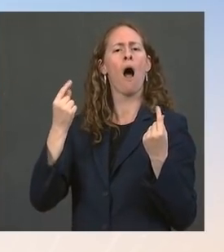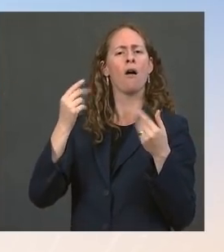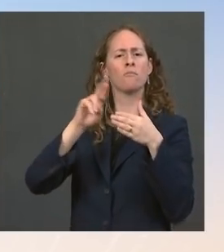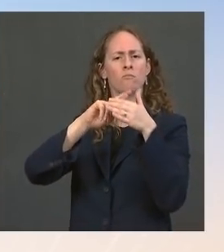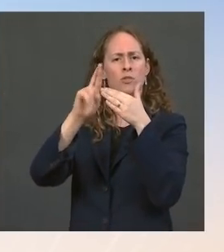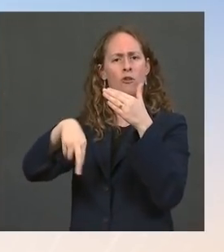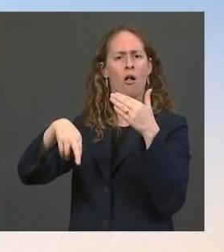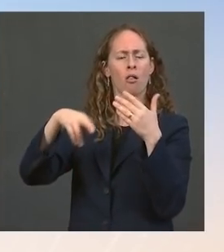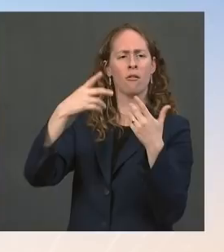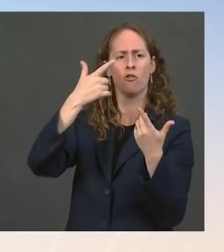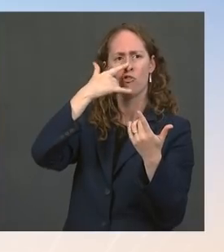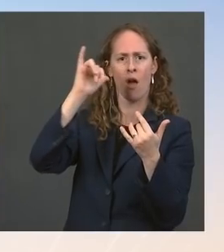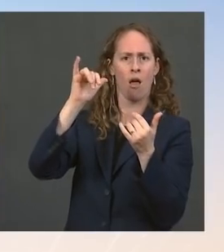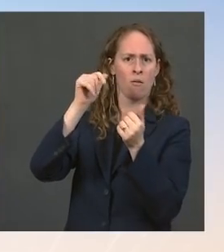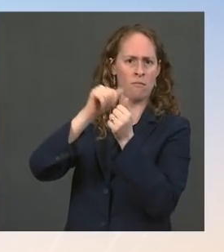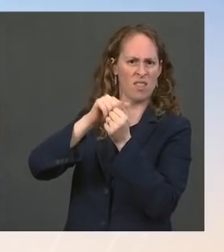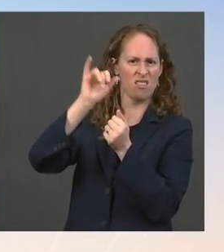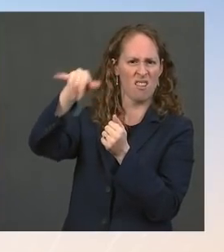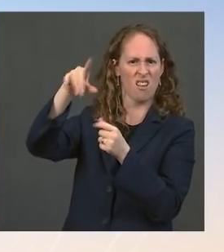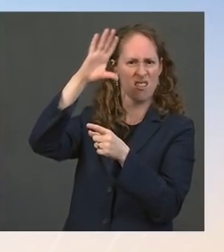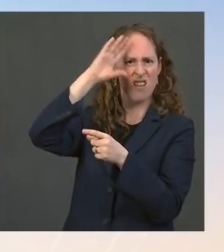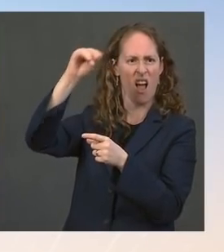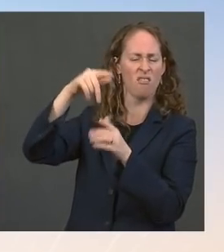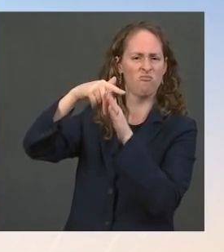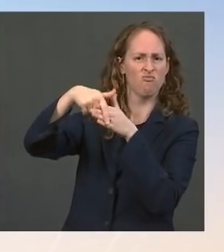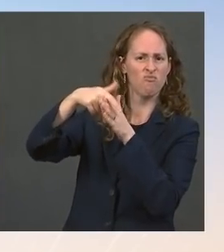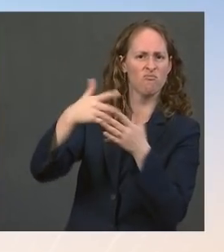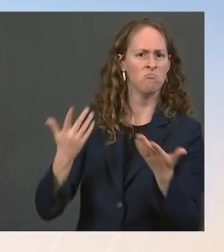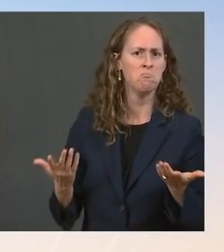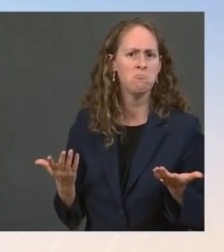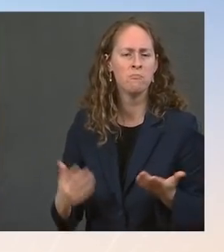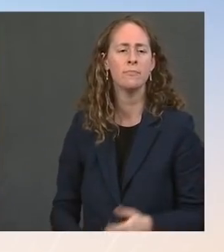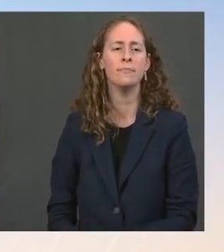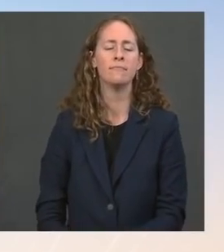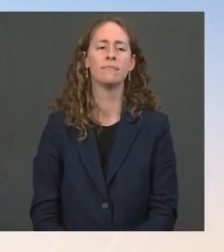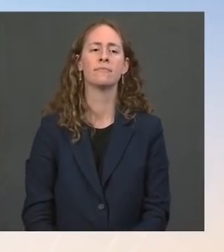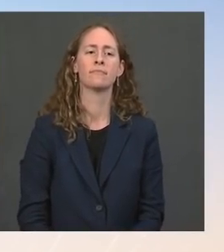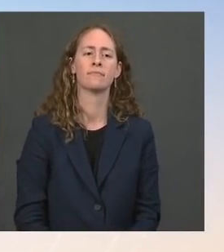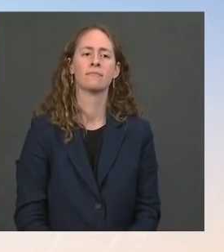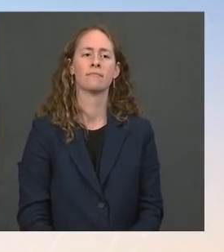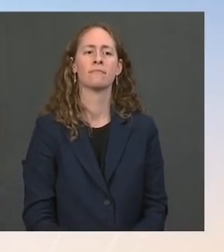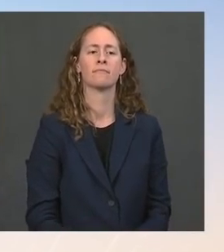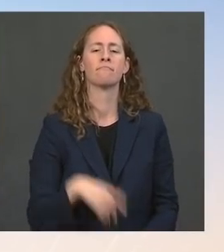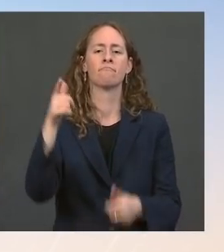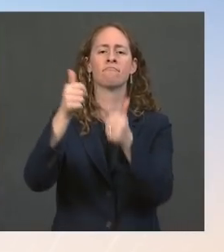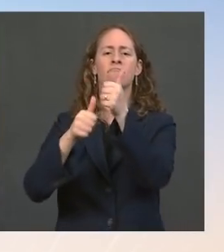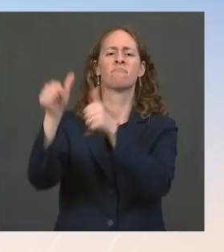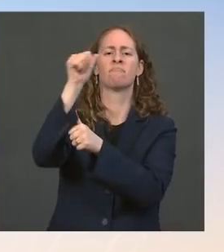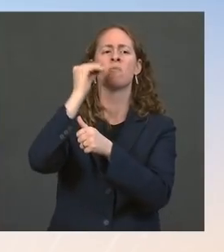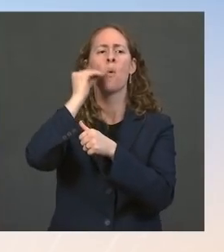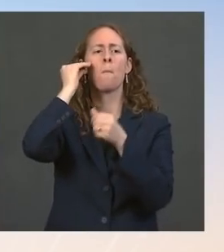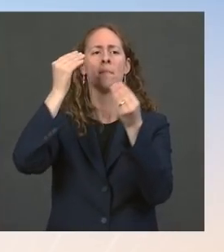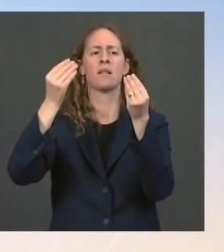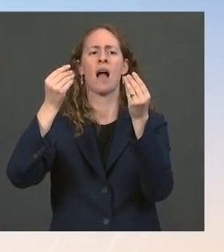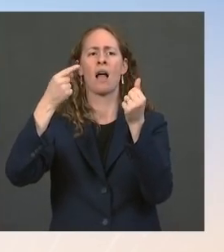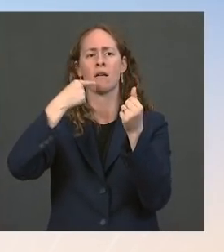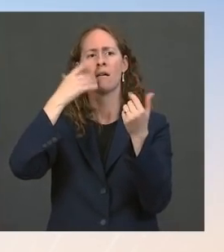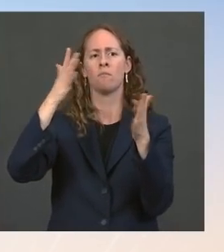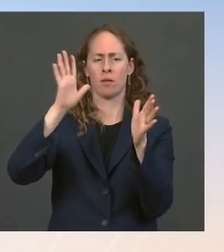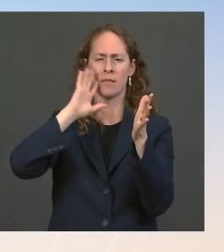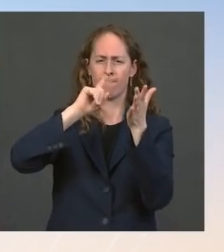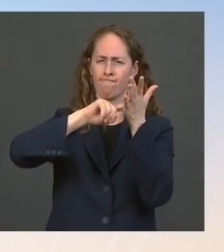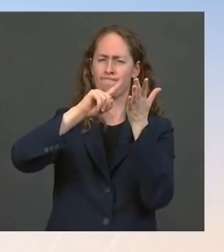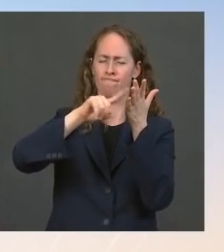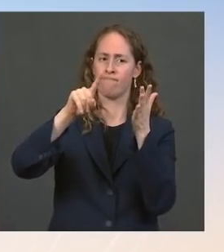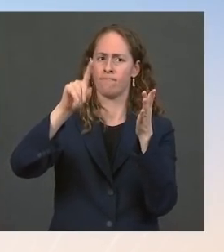we get past the leave and the investigation? Sure. Well, the Secretary of Homeland Security made clear he wants that investigation to be completed by next week, and part of